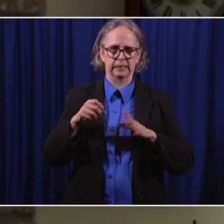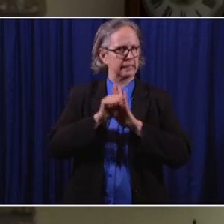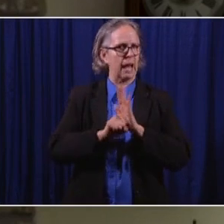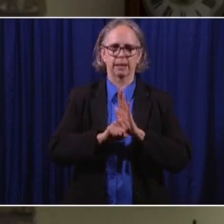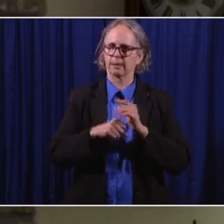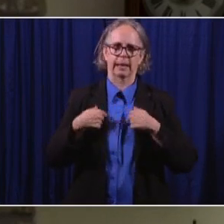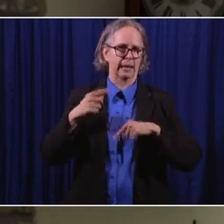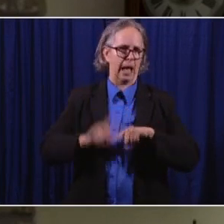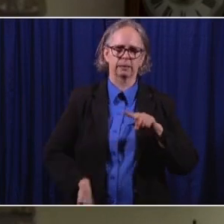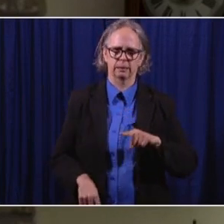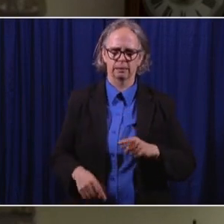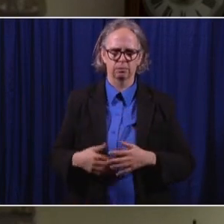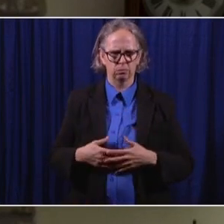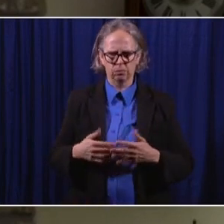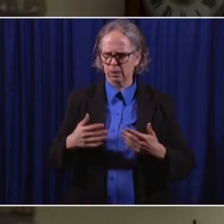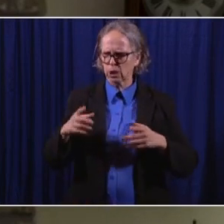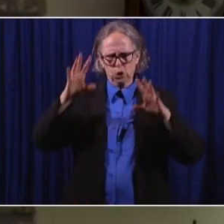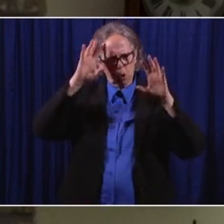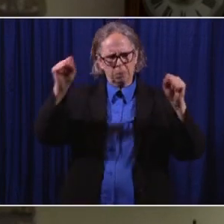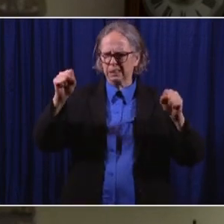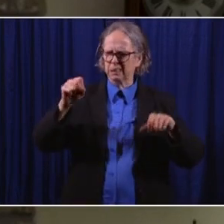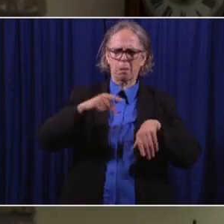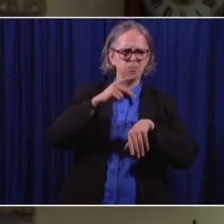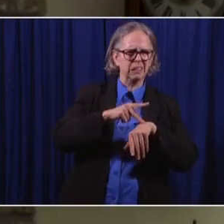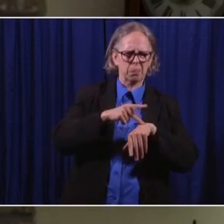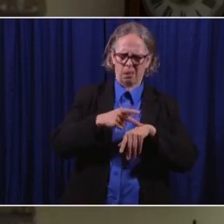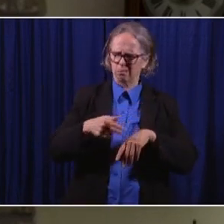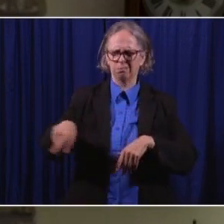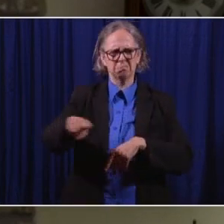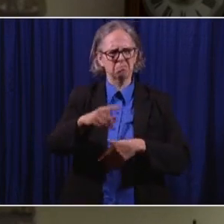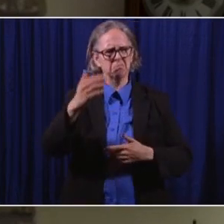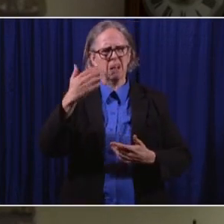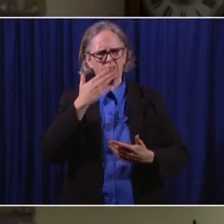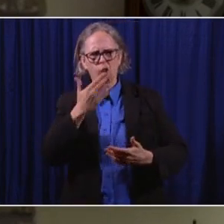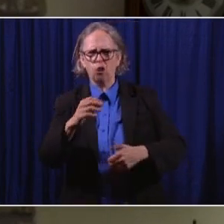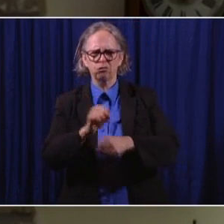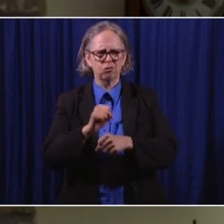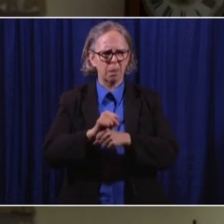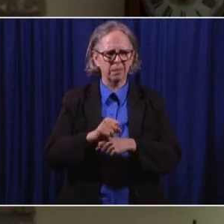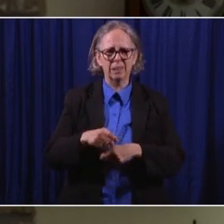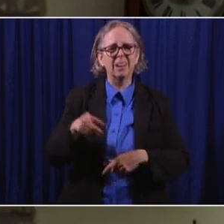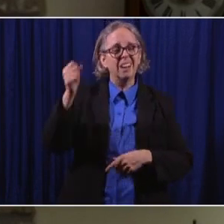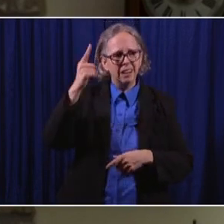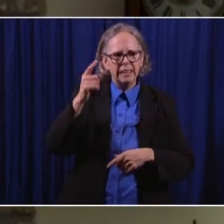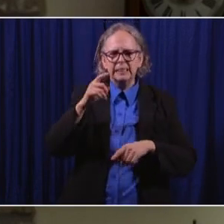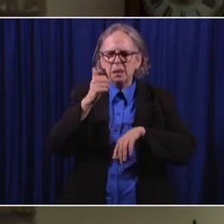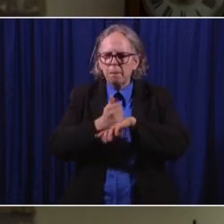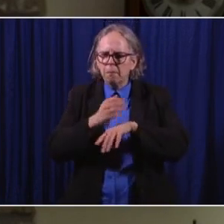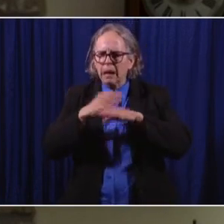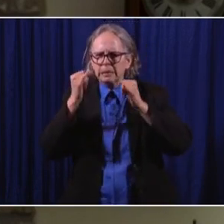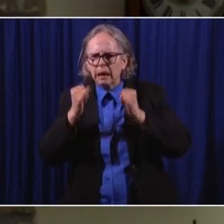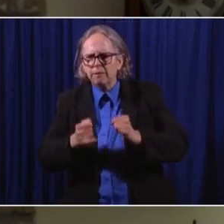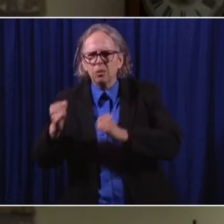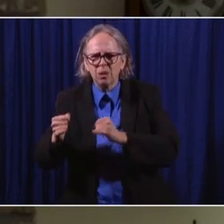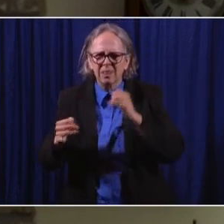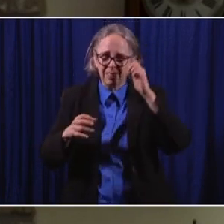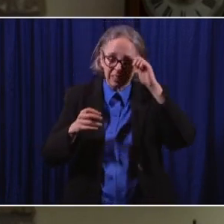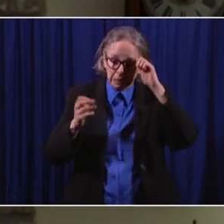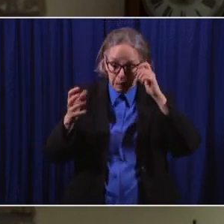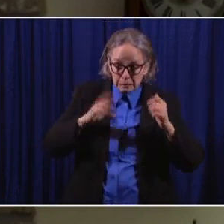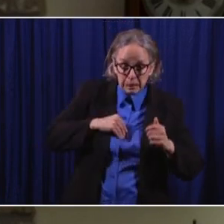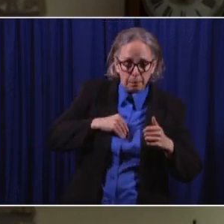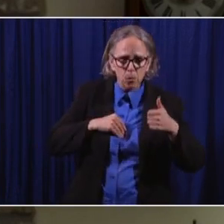our principals are doing a good job, and they're making a case-by-case determination of what they can do. Your